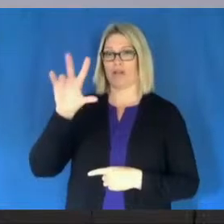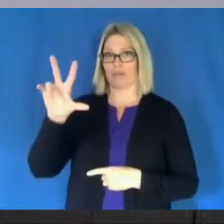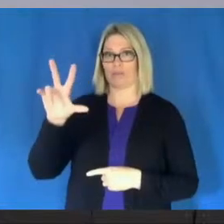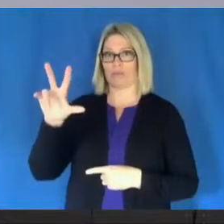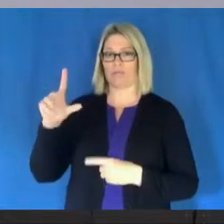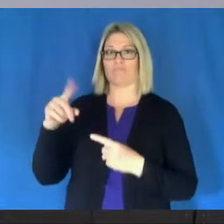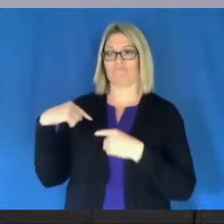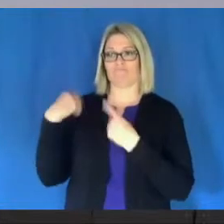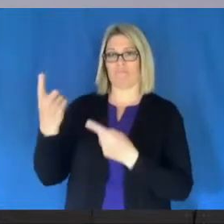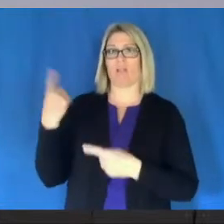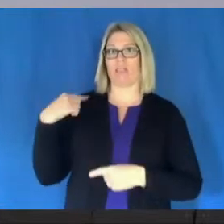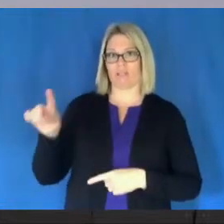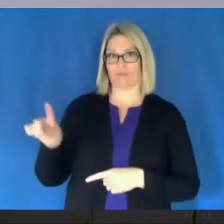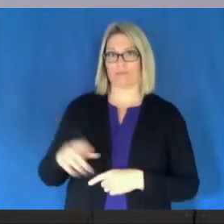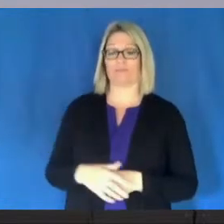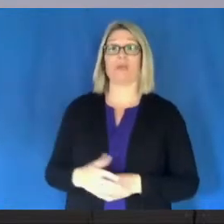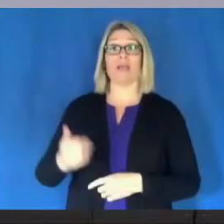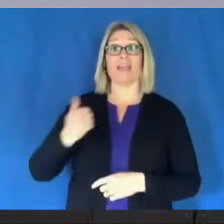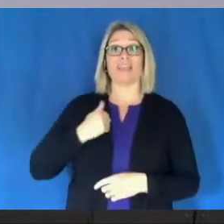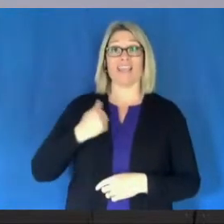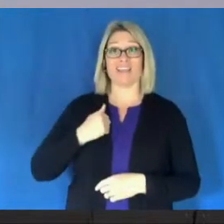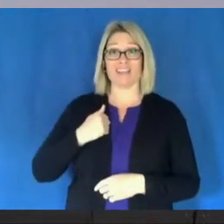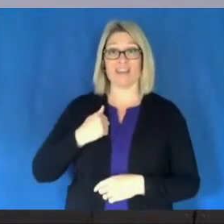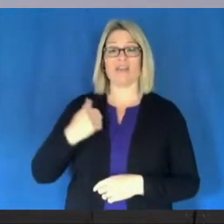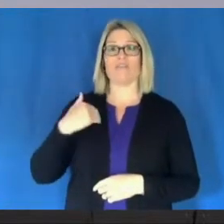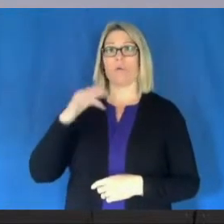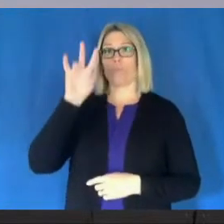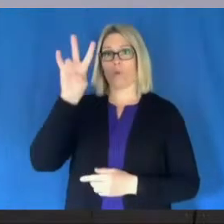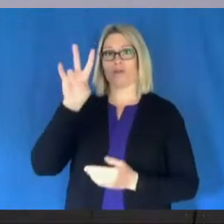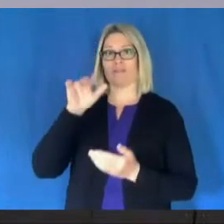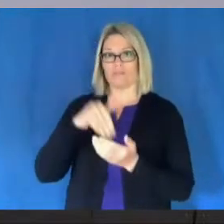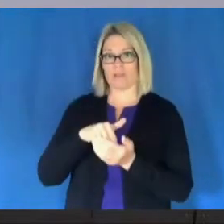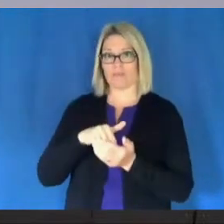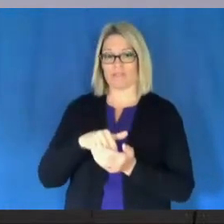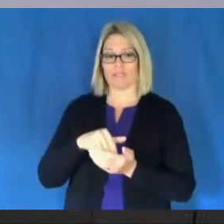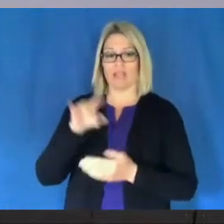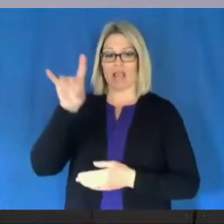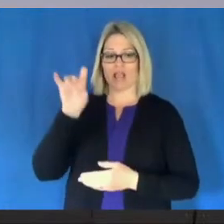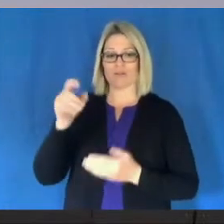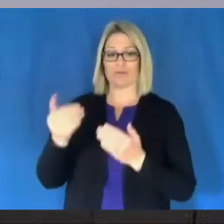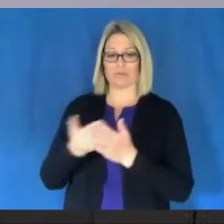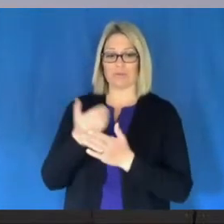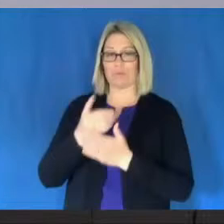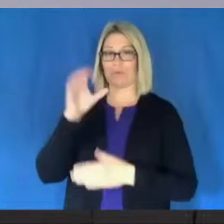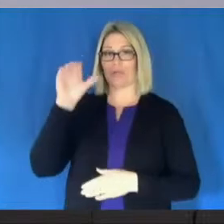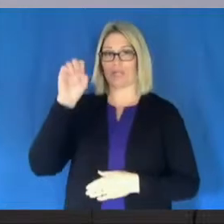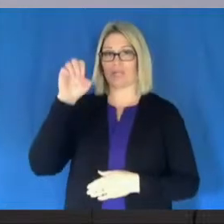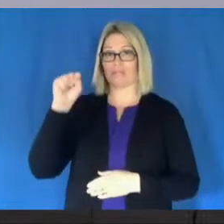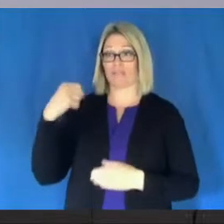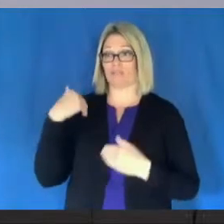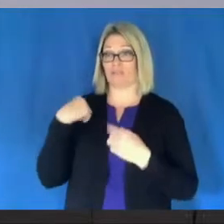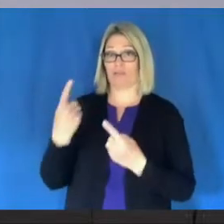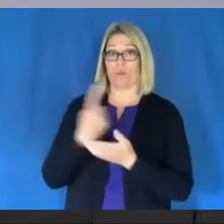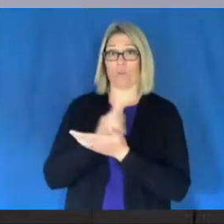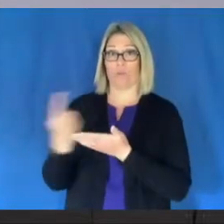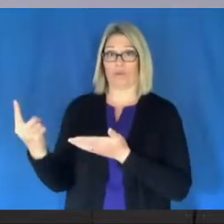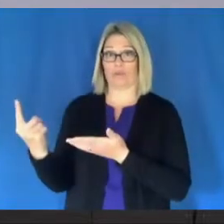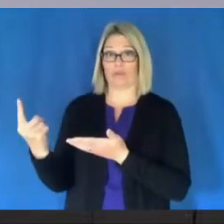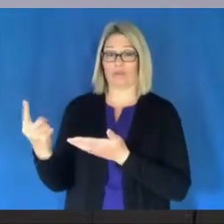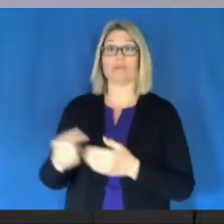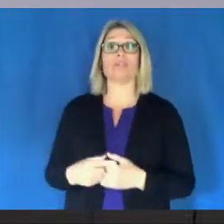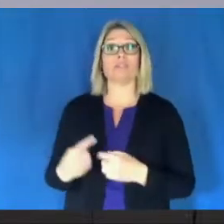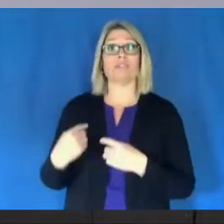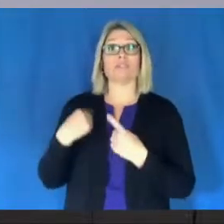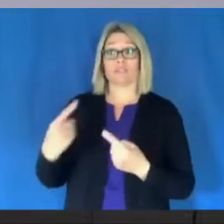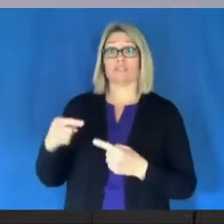Canada reported an average of over 7,800 new cases per day in the past week. Since the pandemic began, the country